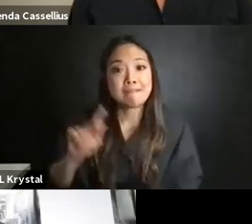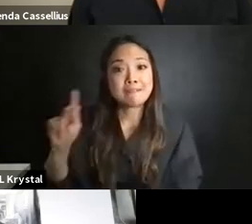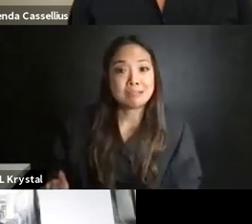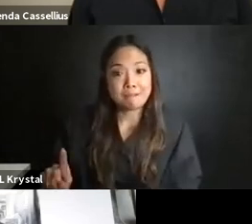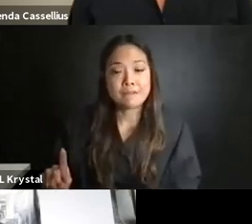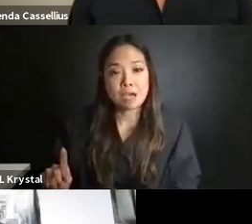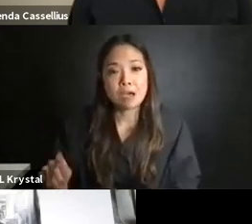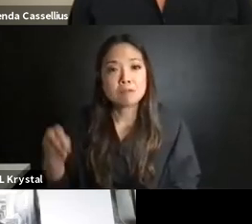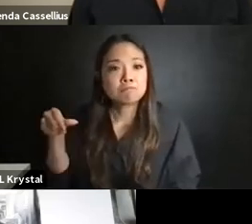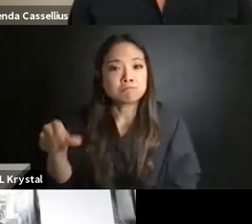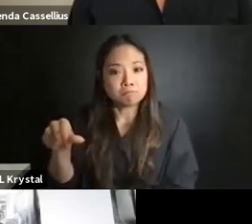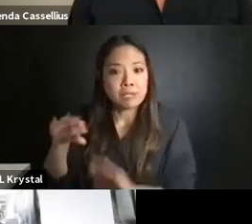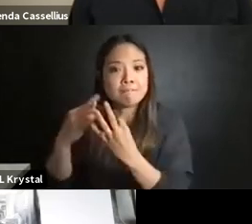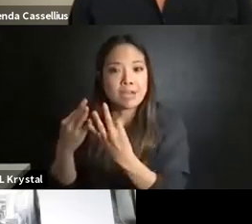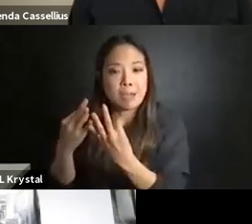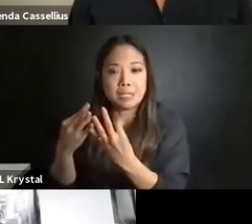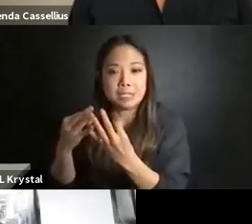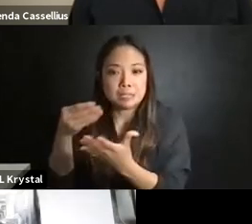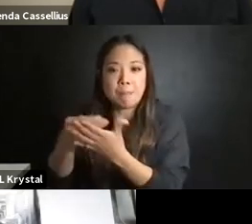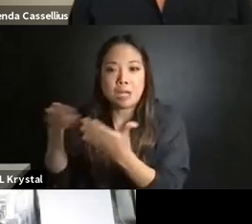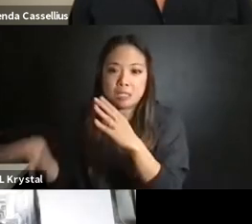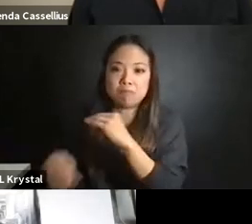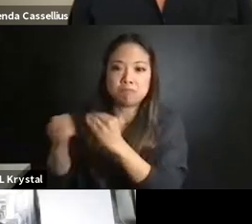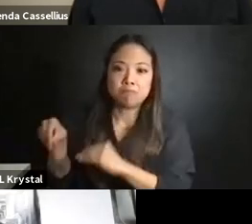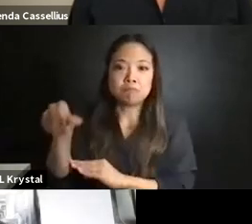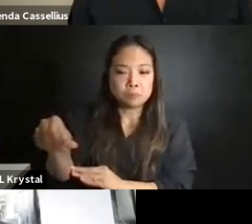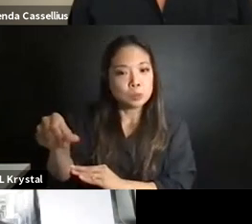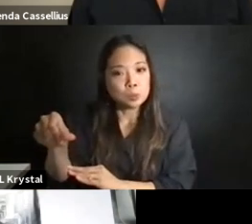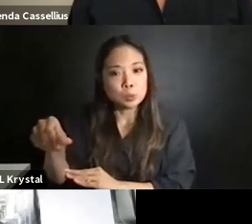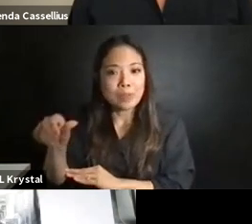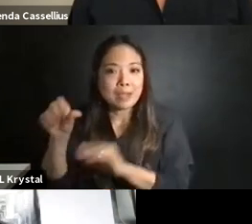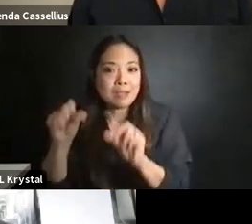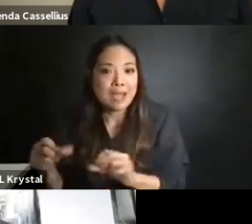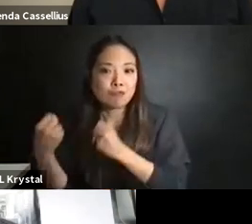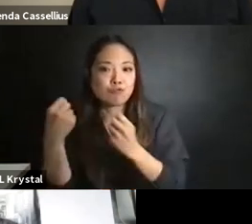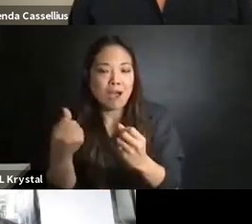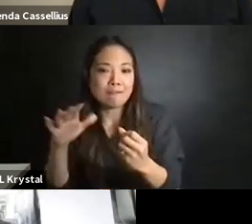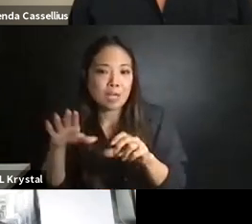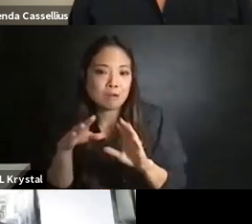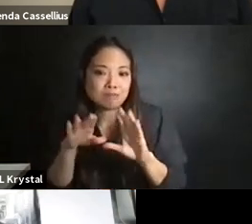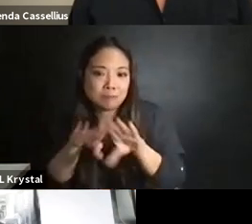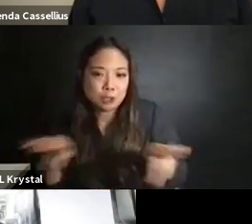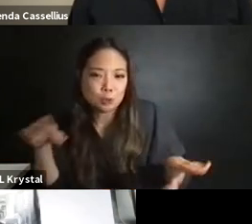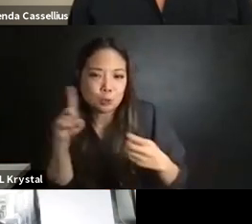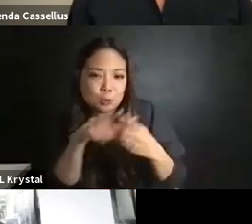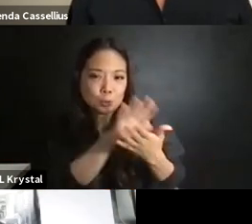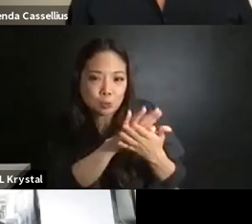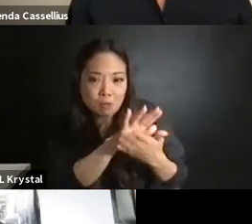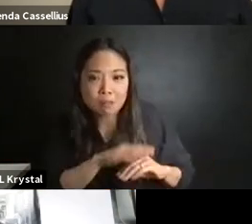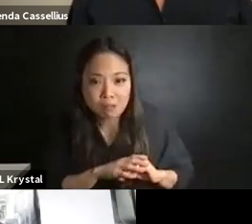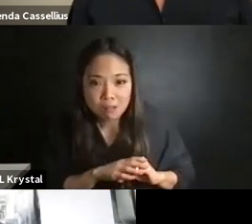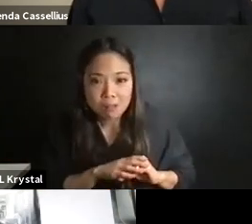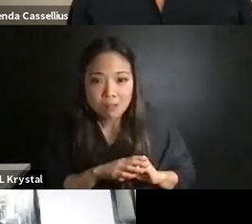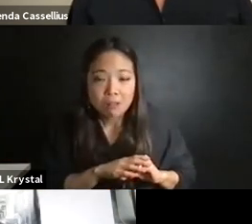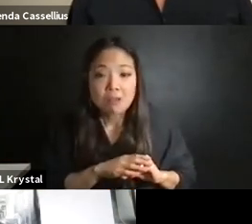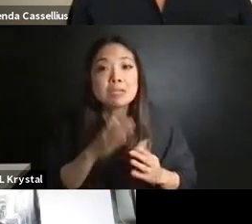children to and from school in communities where families are most mostly using public transportation is paying families